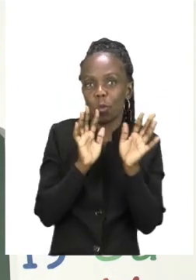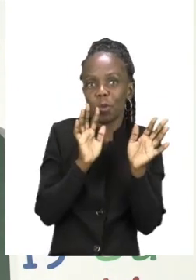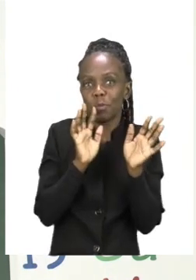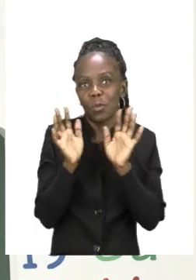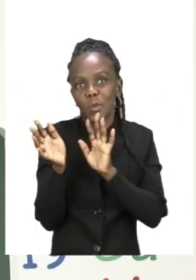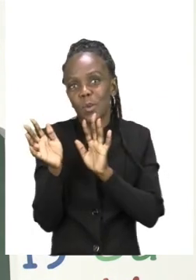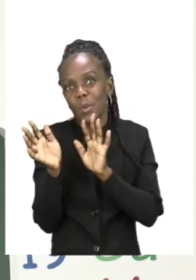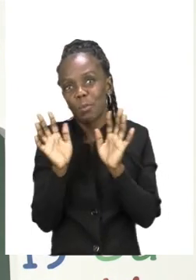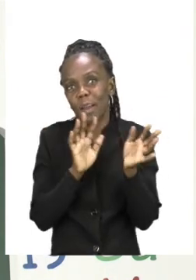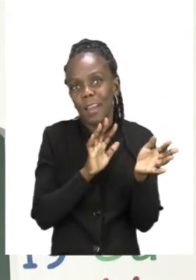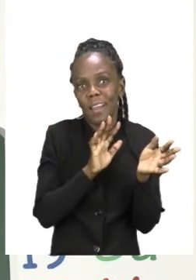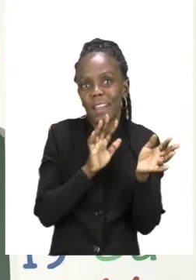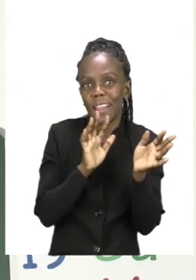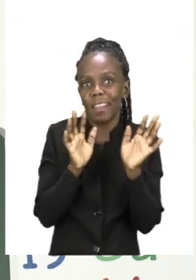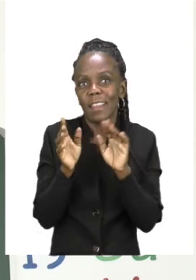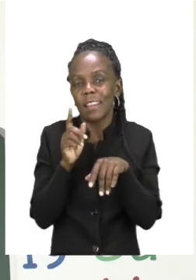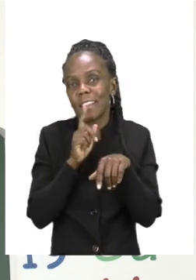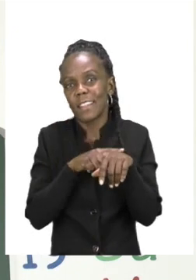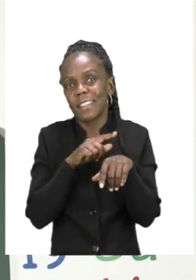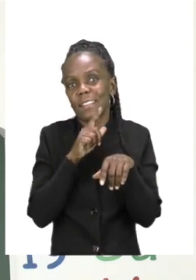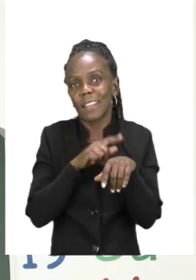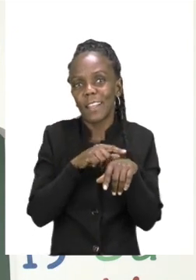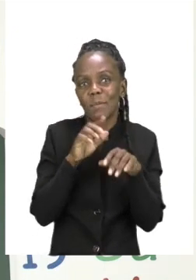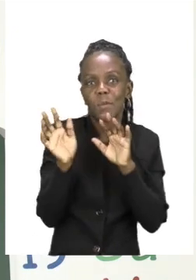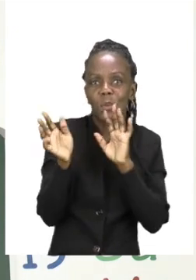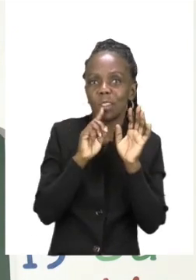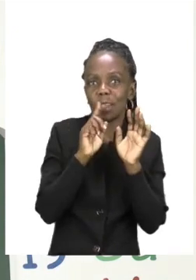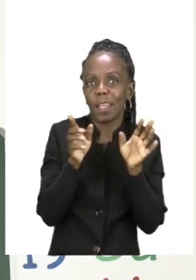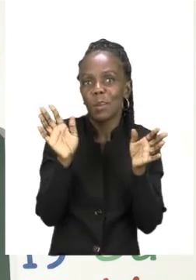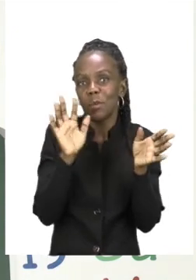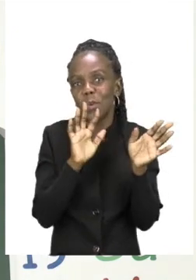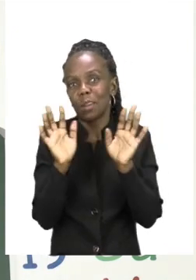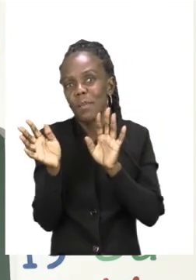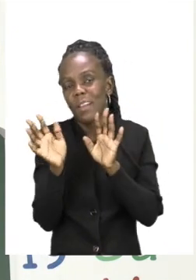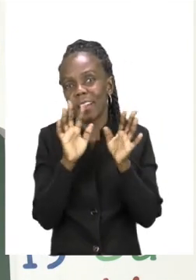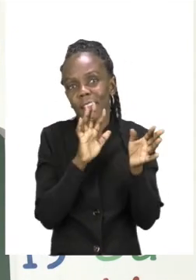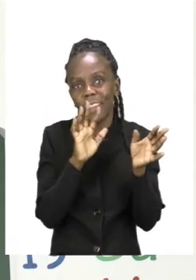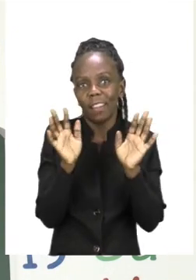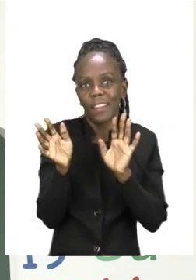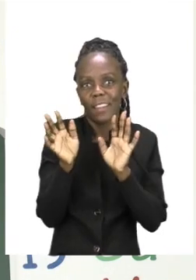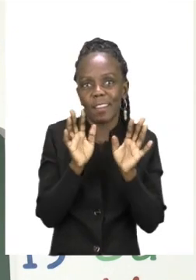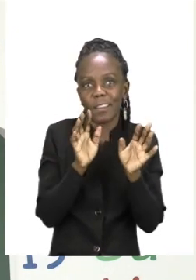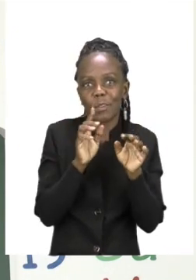Goodbye, goodbye. It's time to say goodbye.